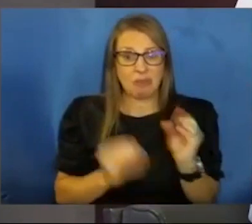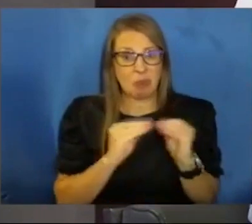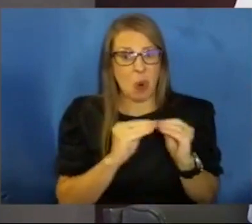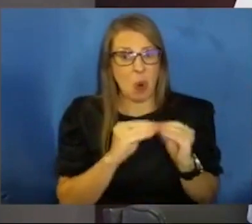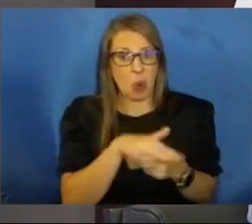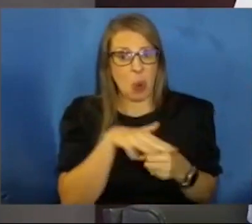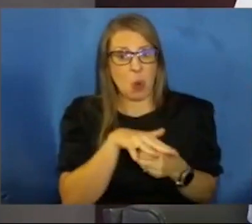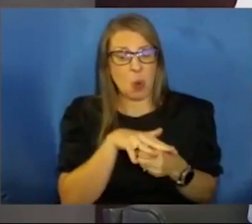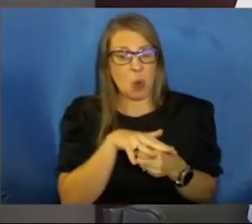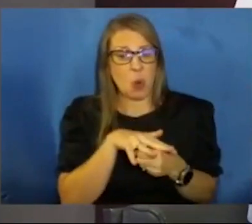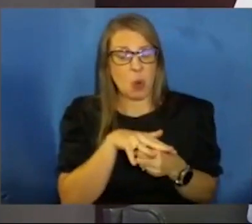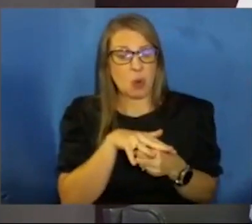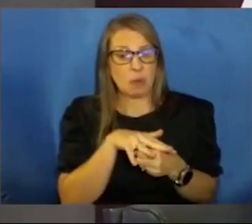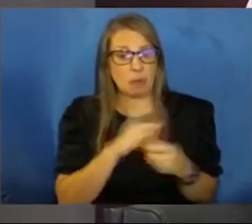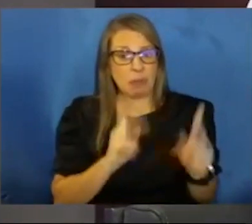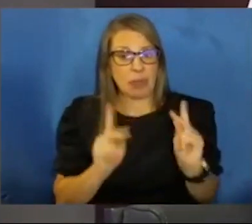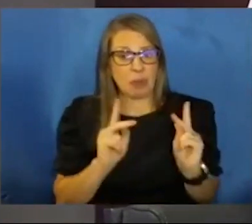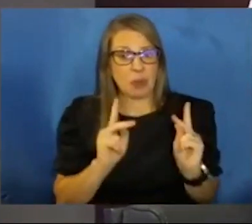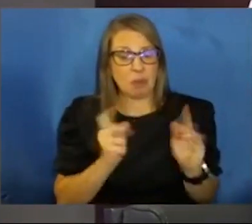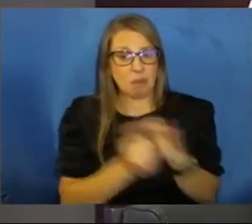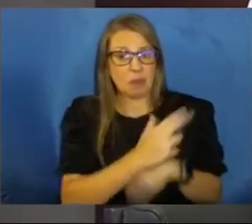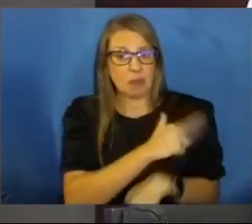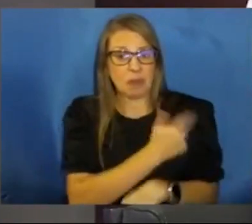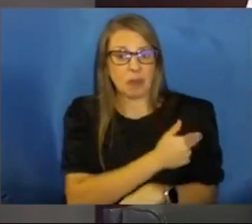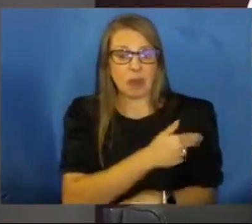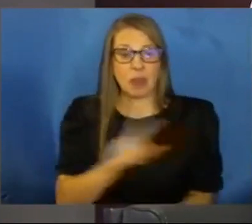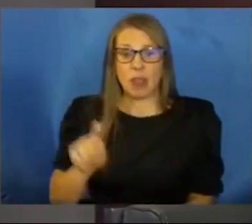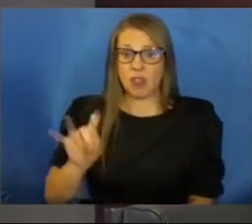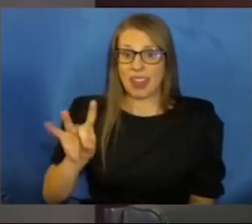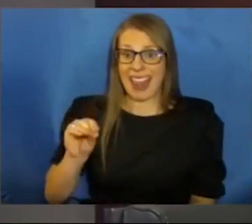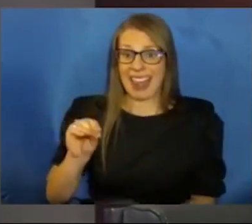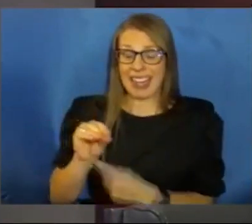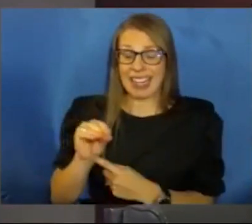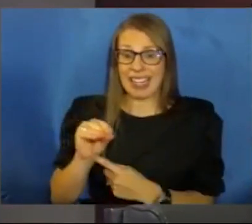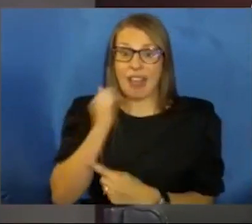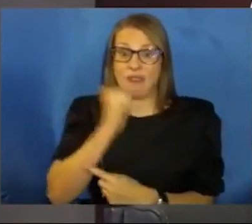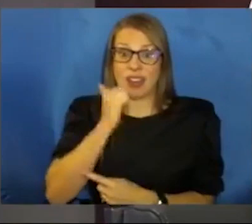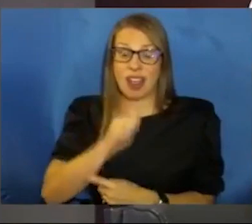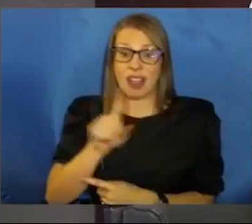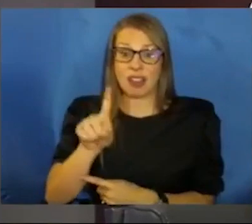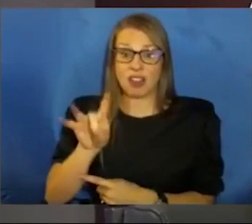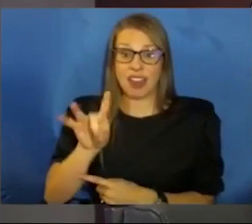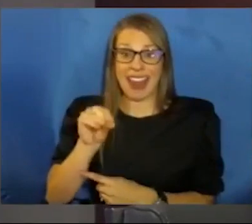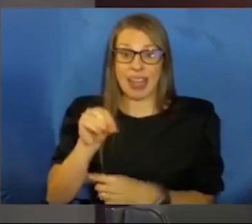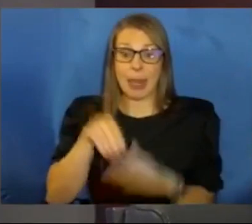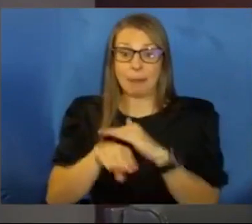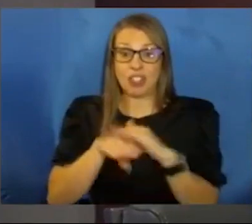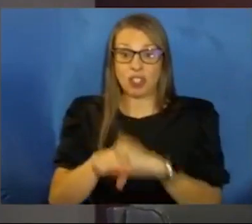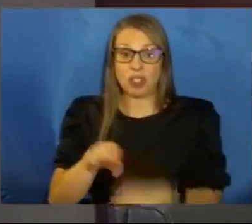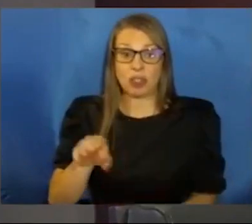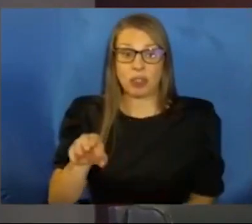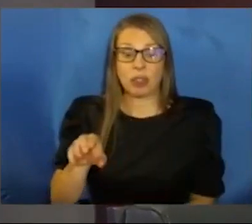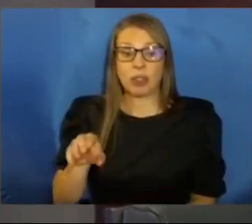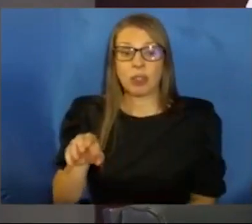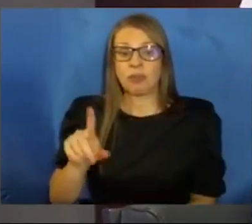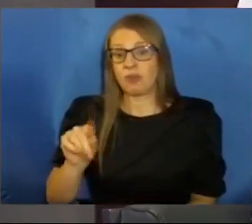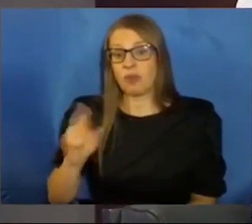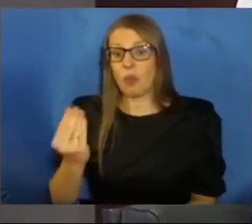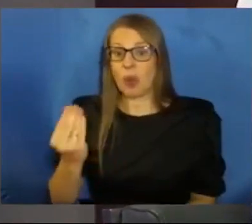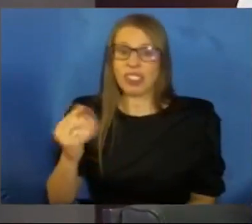I've not seen that data. Okay, we can check on that, but I mean, is it safe to assume that because we're, you know, pumping the brakes on the transfers, that we're taking people locally? Yeah, is that what that